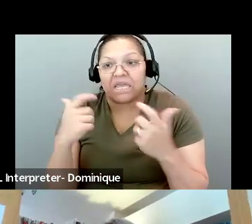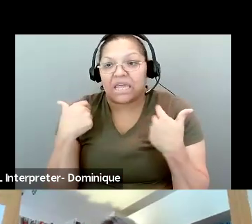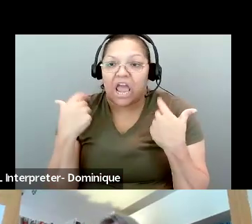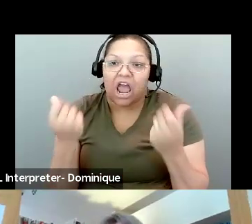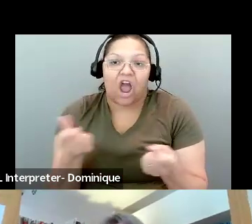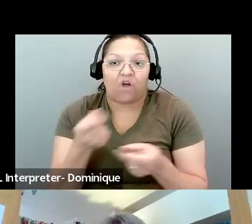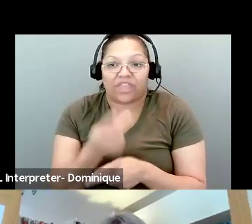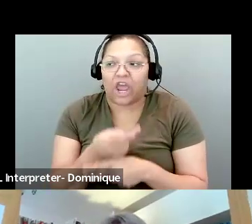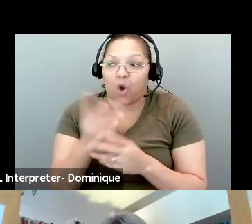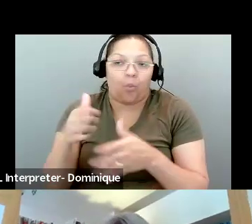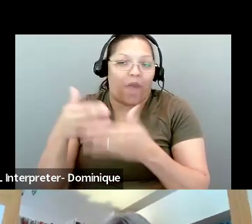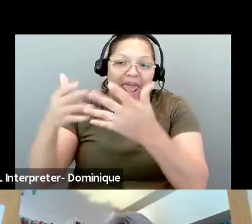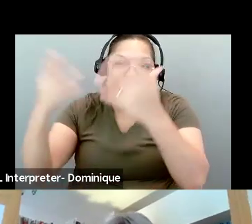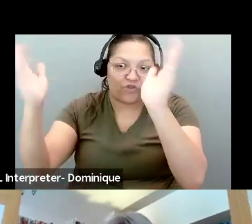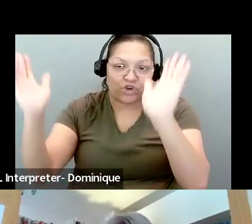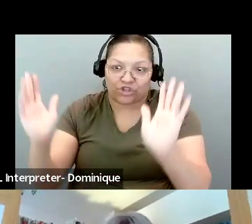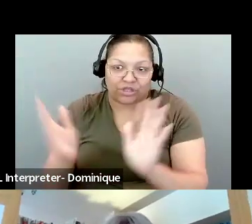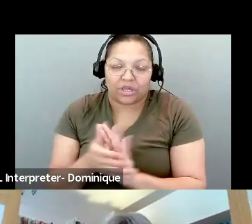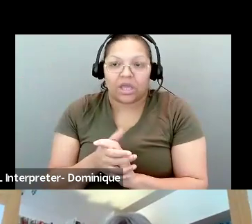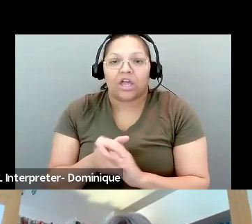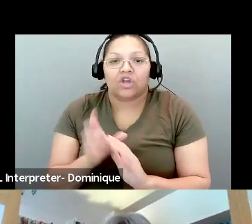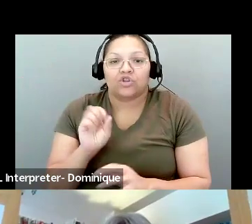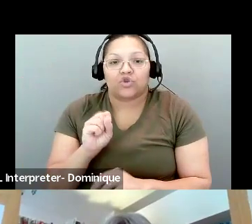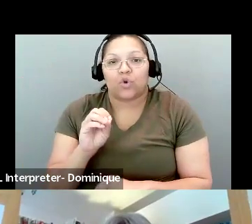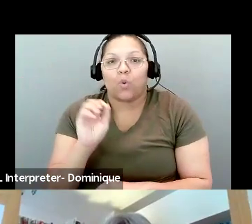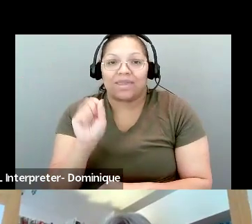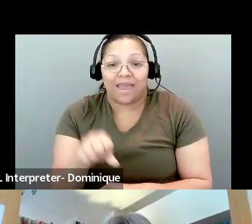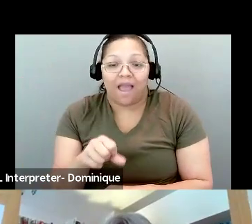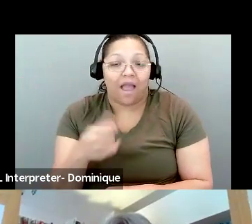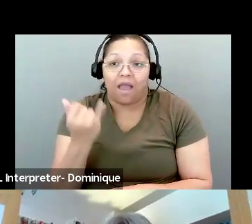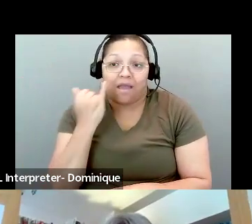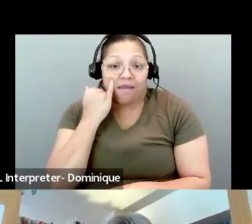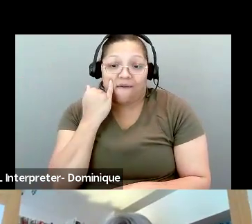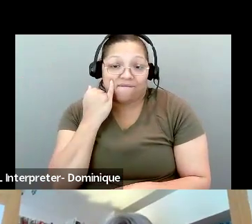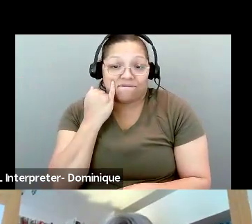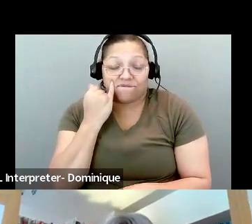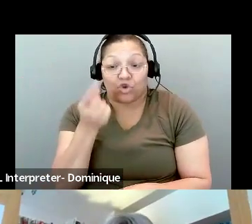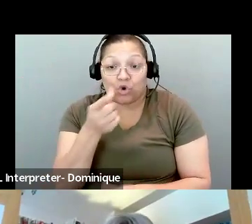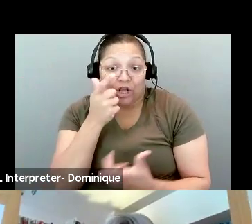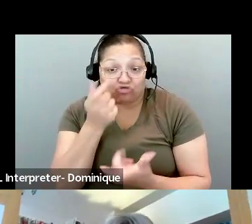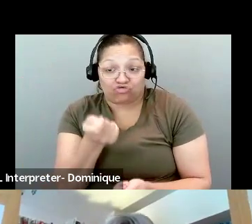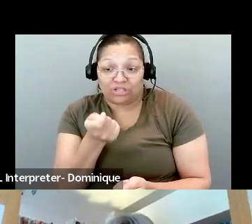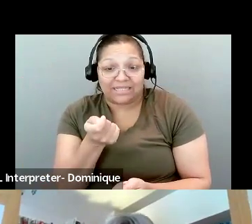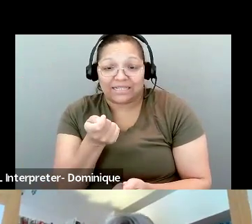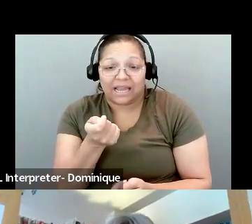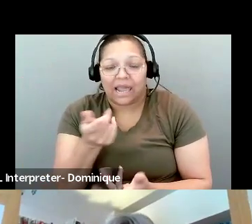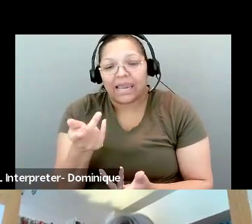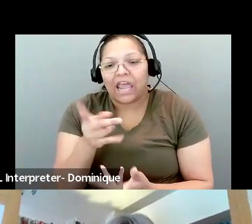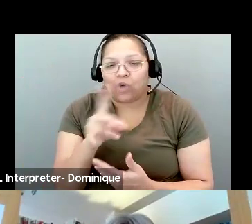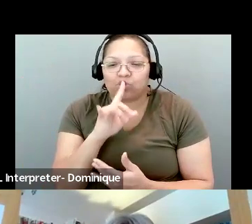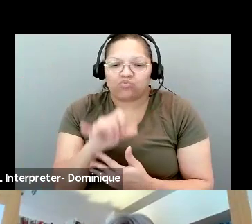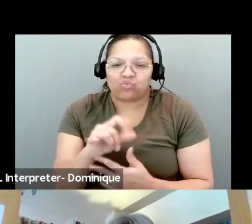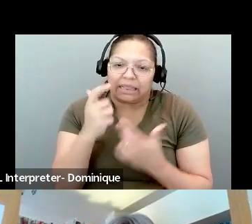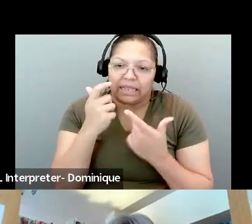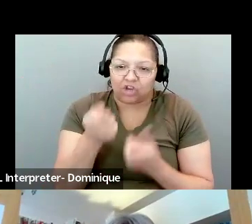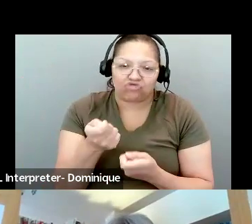healthcare whatevers. So yeah, if you are interested, it was a really